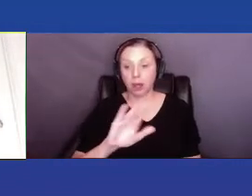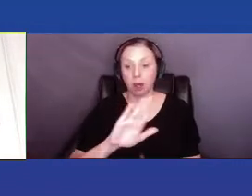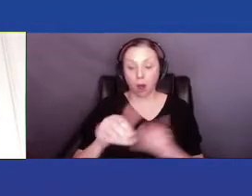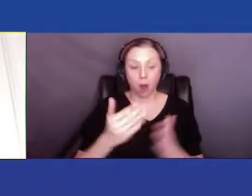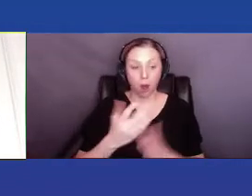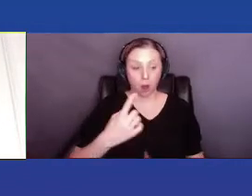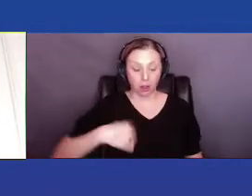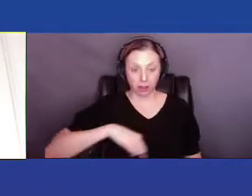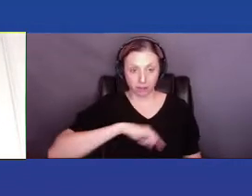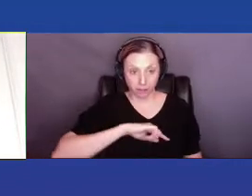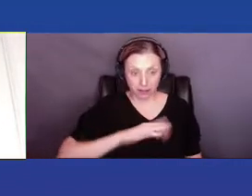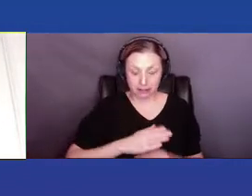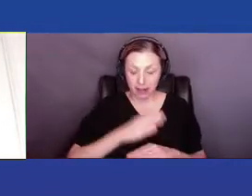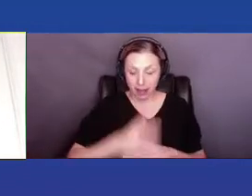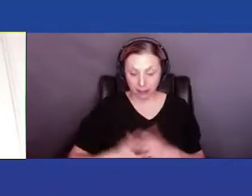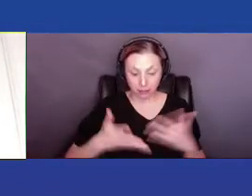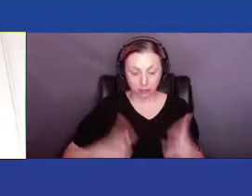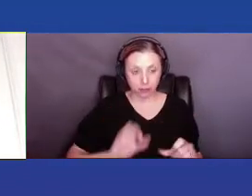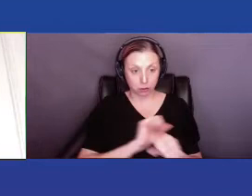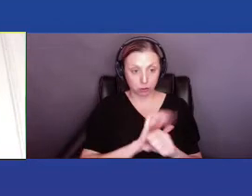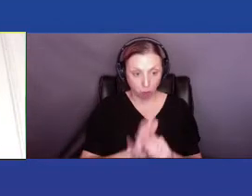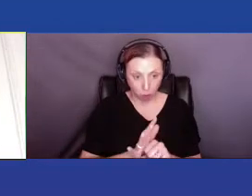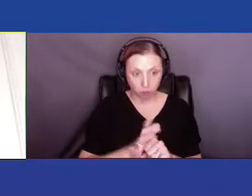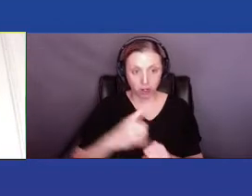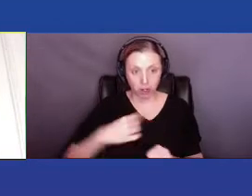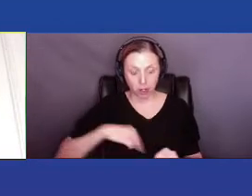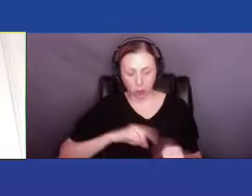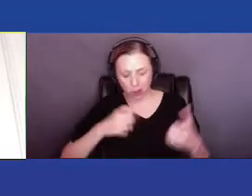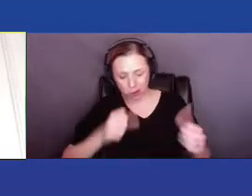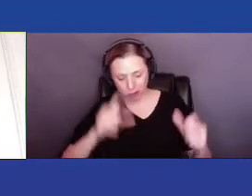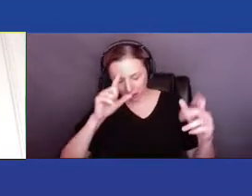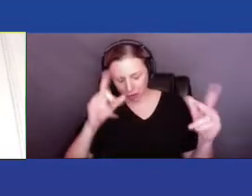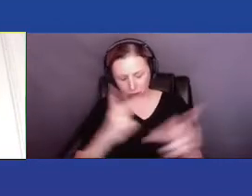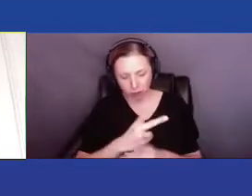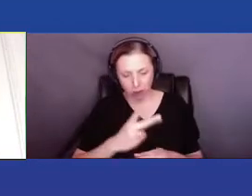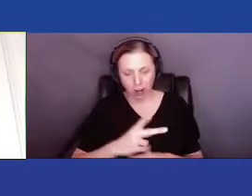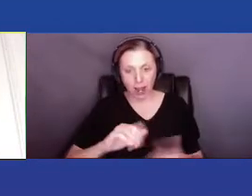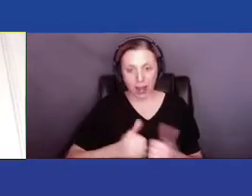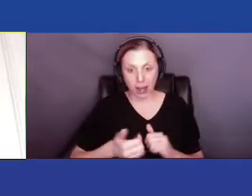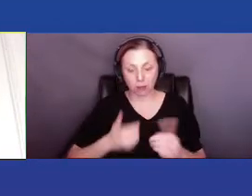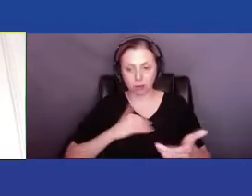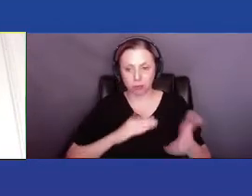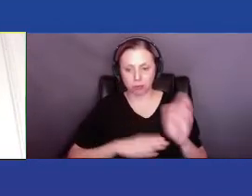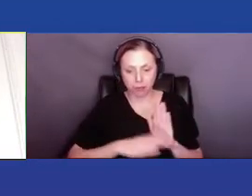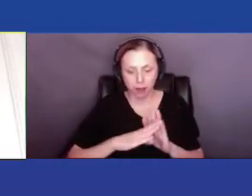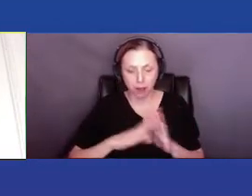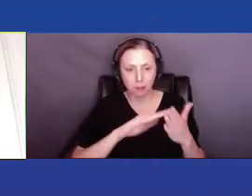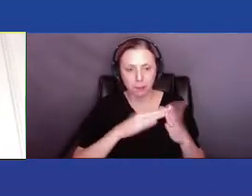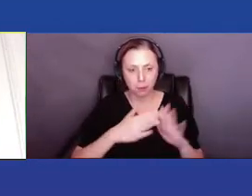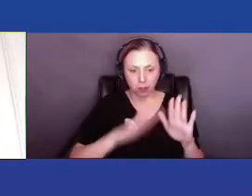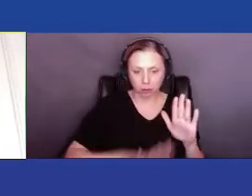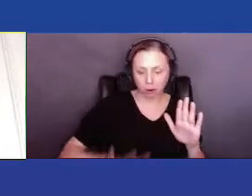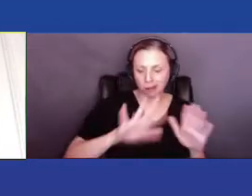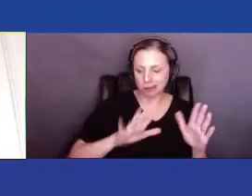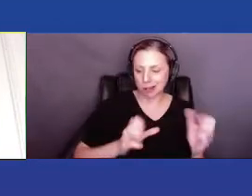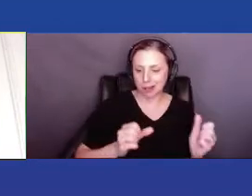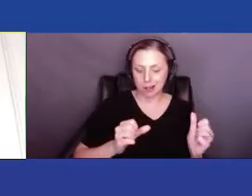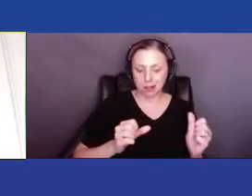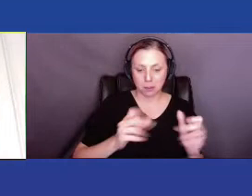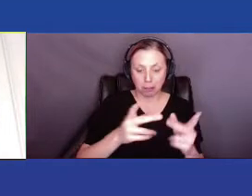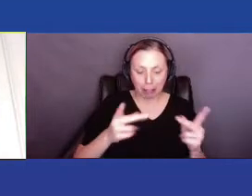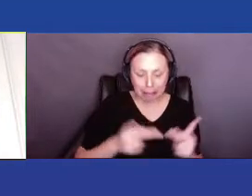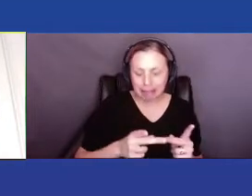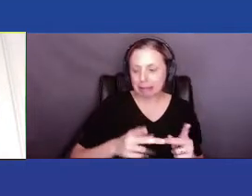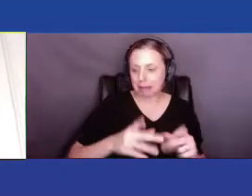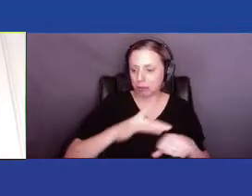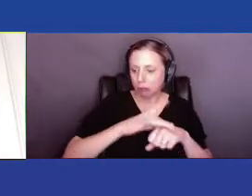realm after the pandemic. So figuring out how to build embodiment and community across generation and geography. And